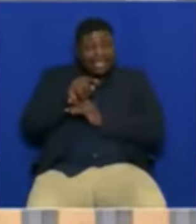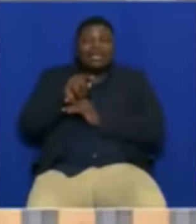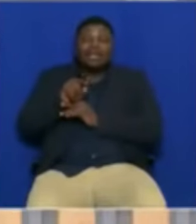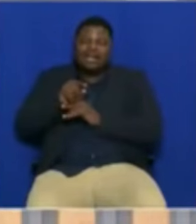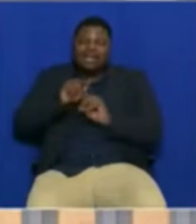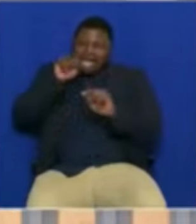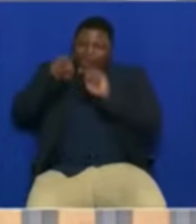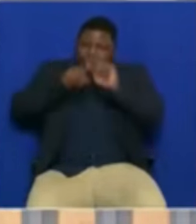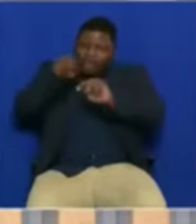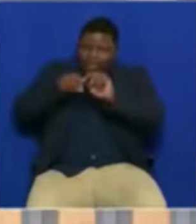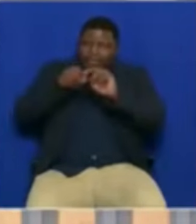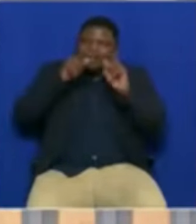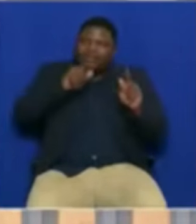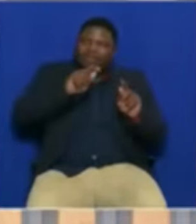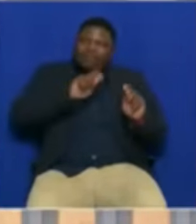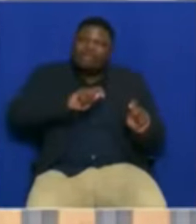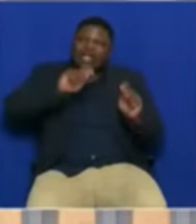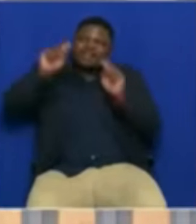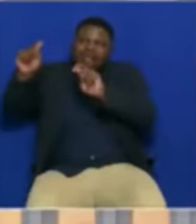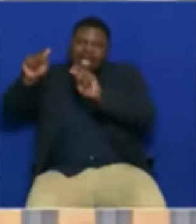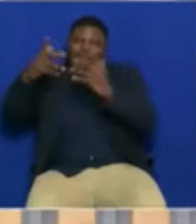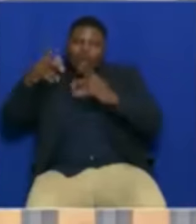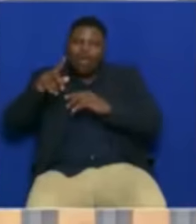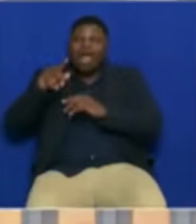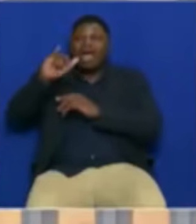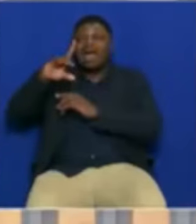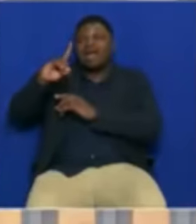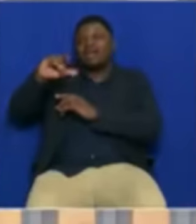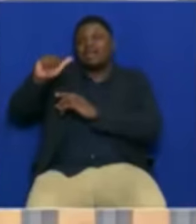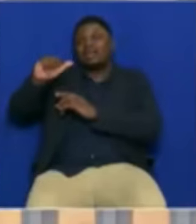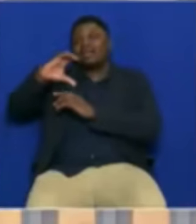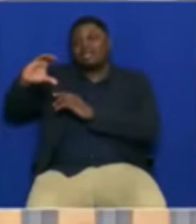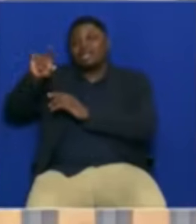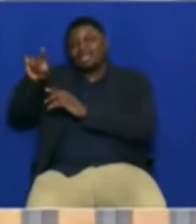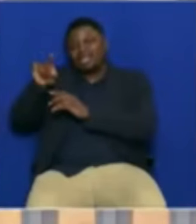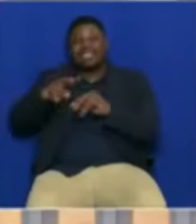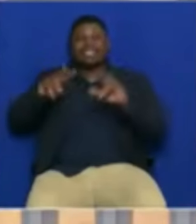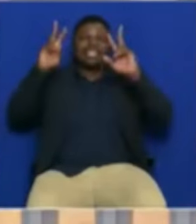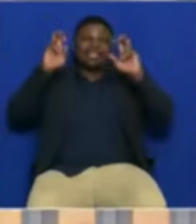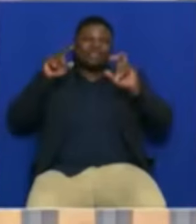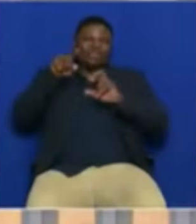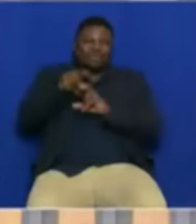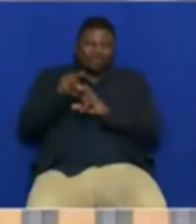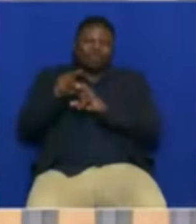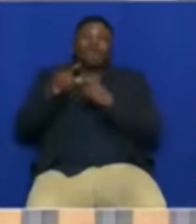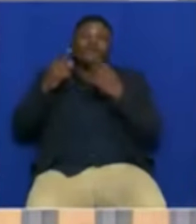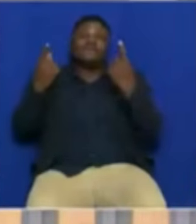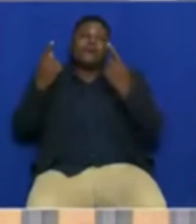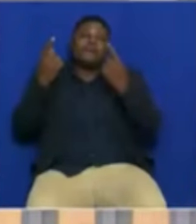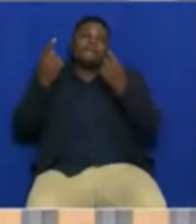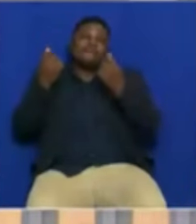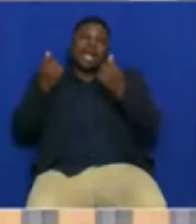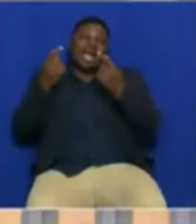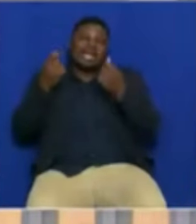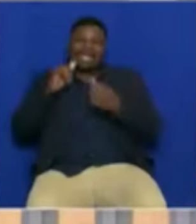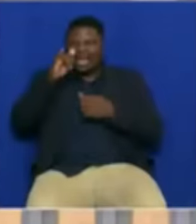is abuses of crime intelligence monies. And one of the cases cited is this one.